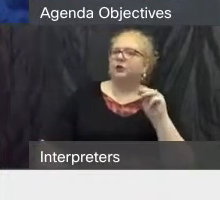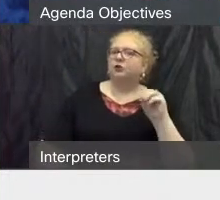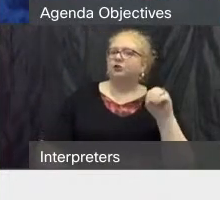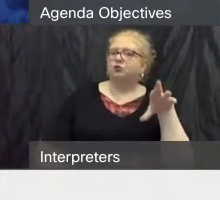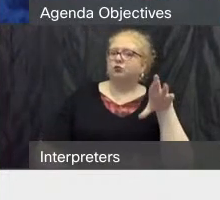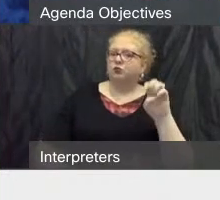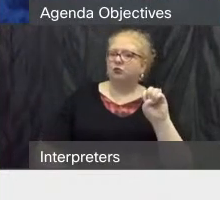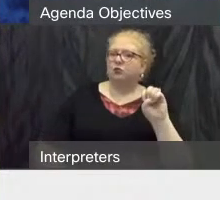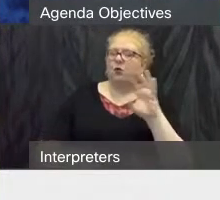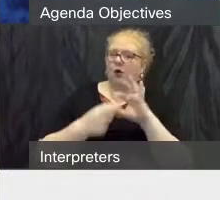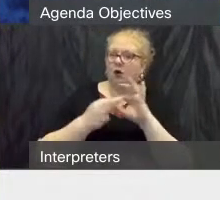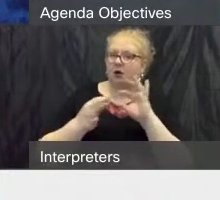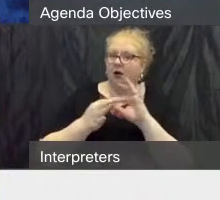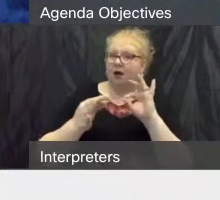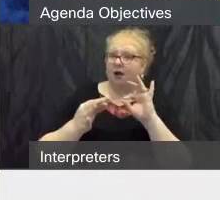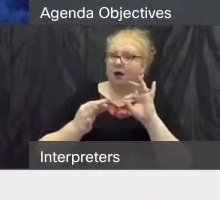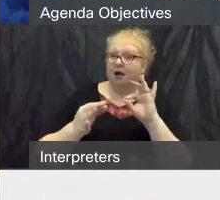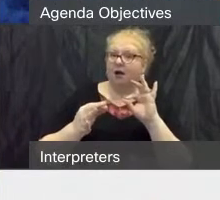As I said,